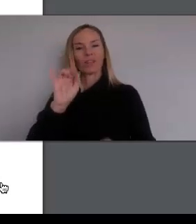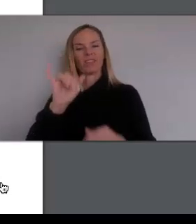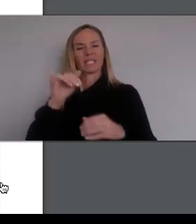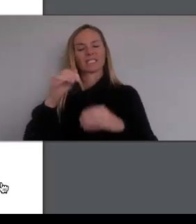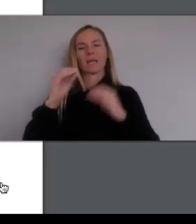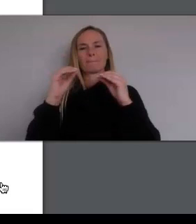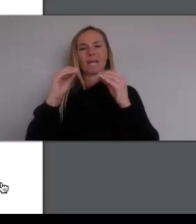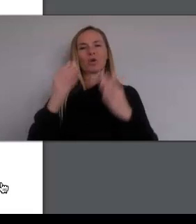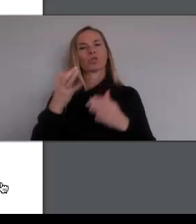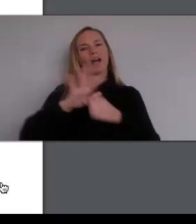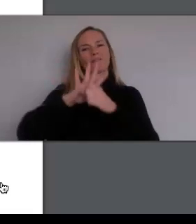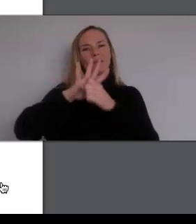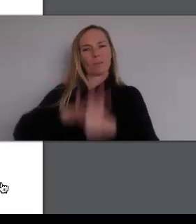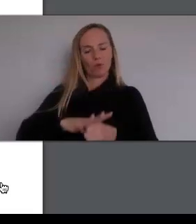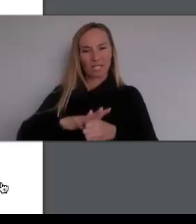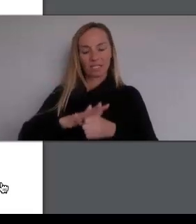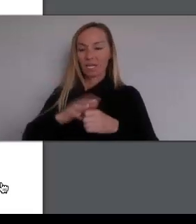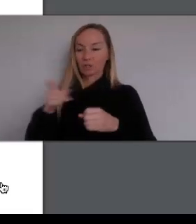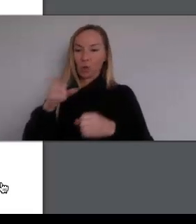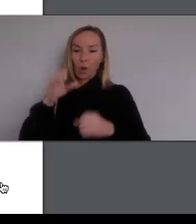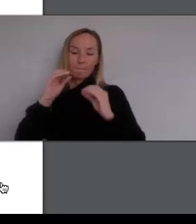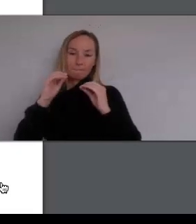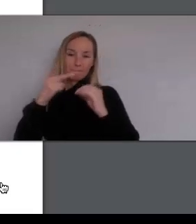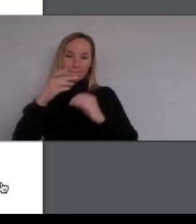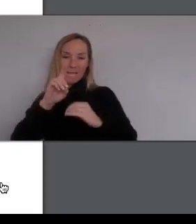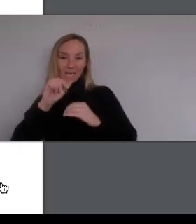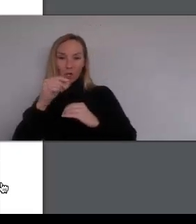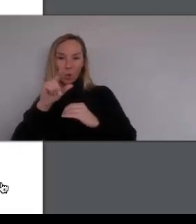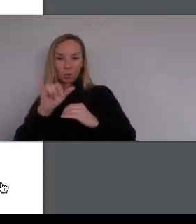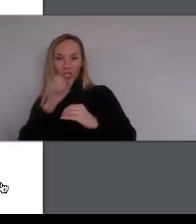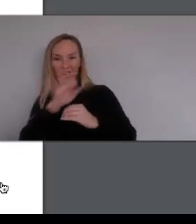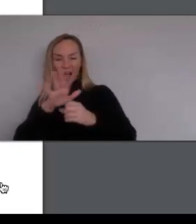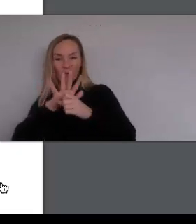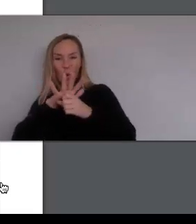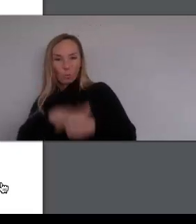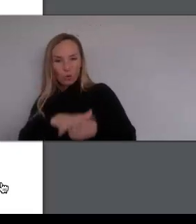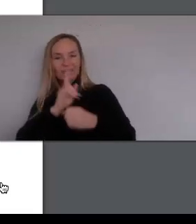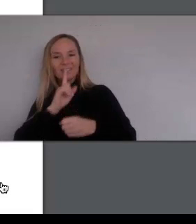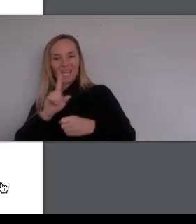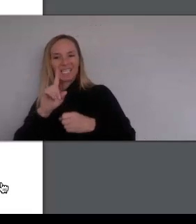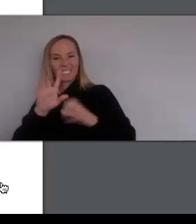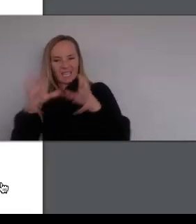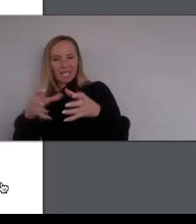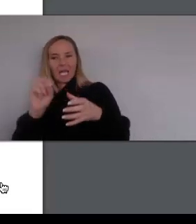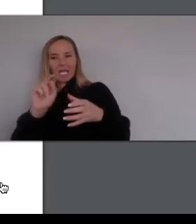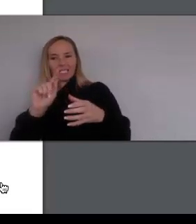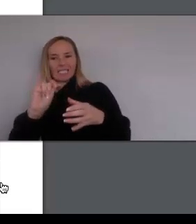Oppressed. That is the container. Pedagogy of the Oppressed is the container. Then other contributors like